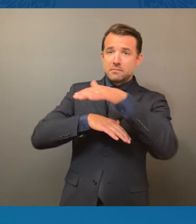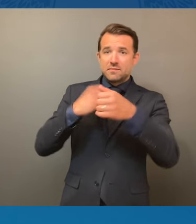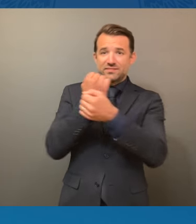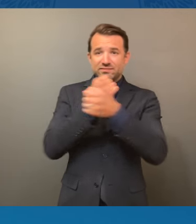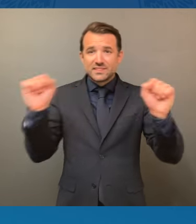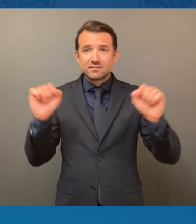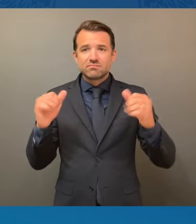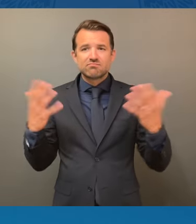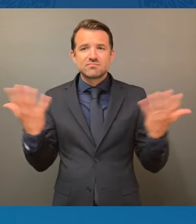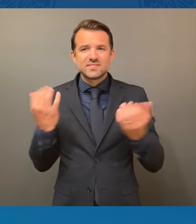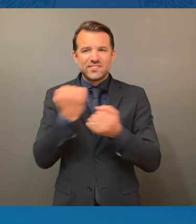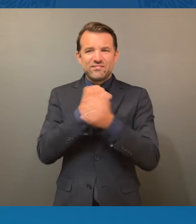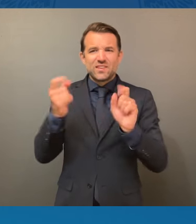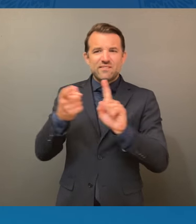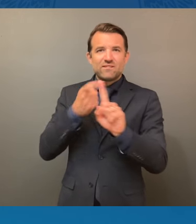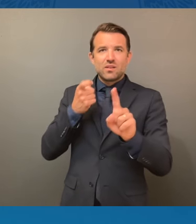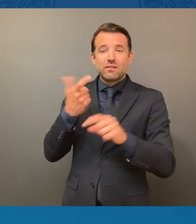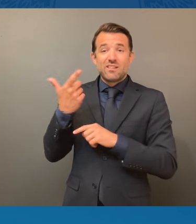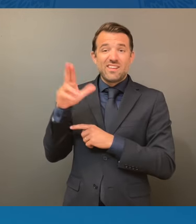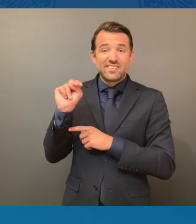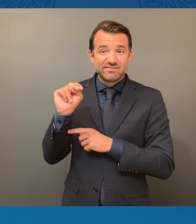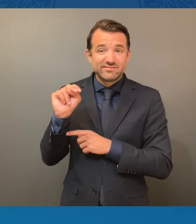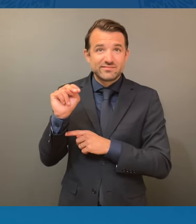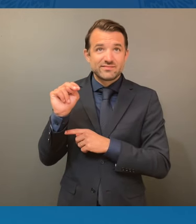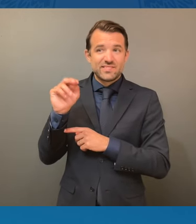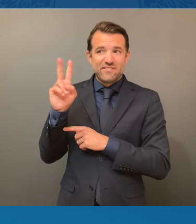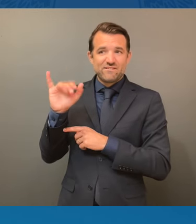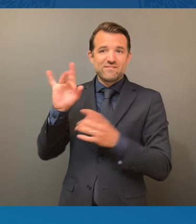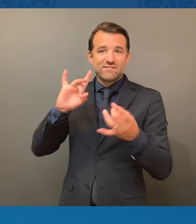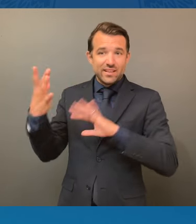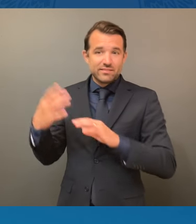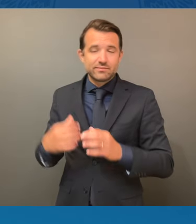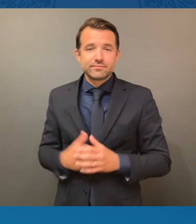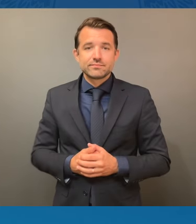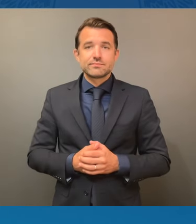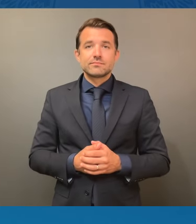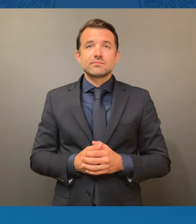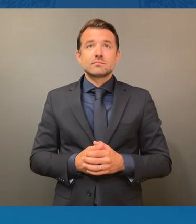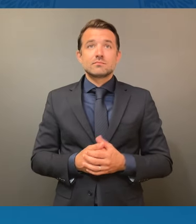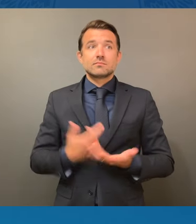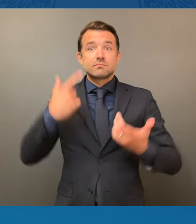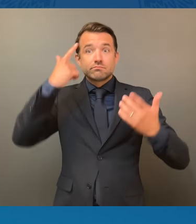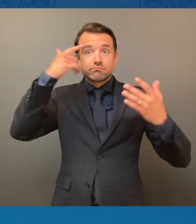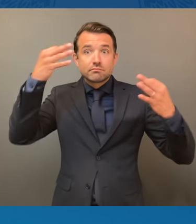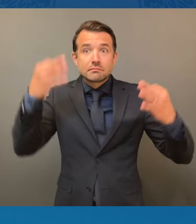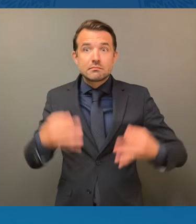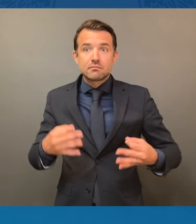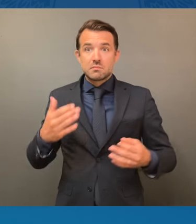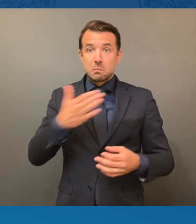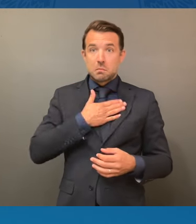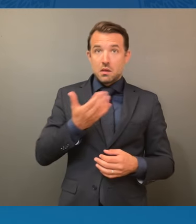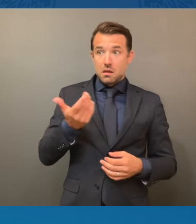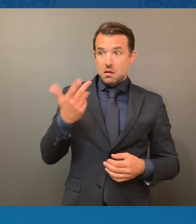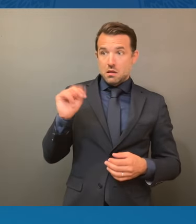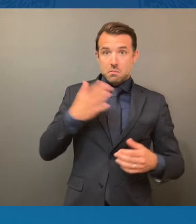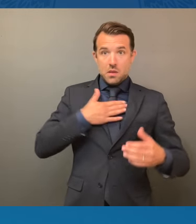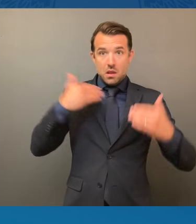violence. The freedom to make decisions about our own bodies. And the freedom to